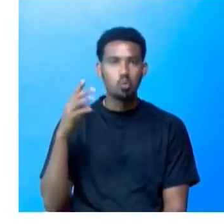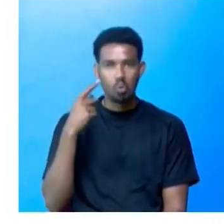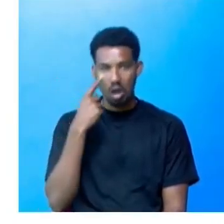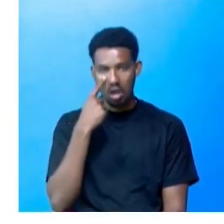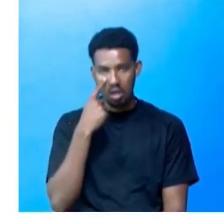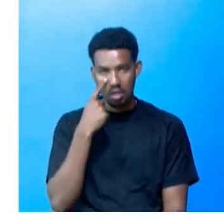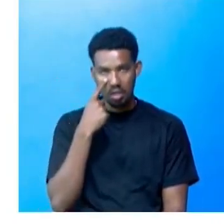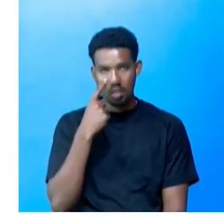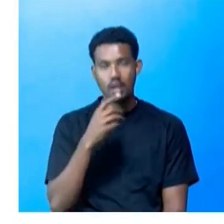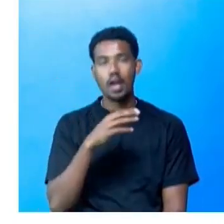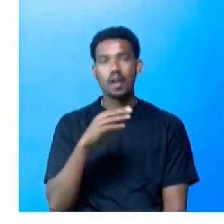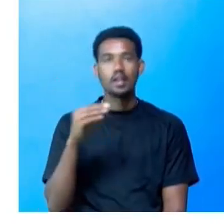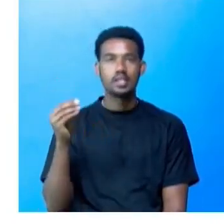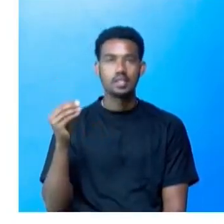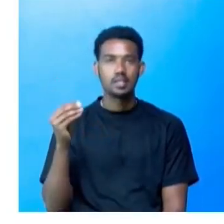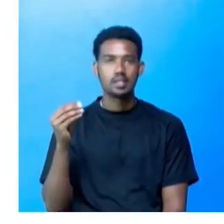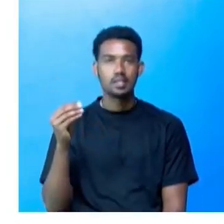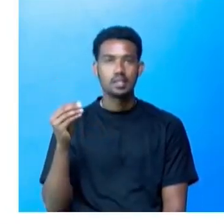eyes and